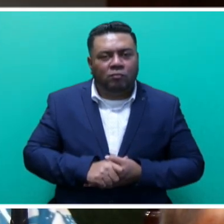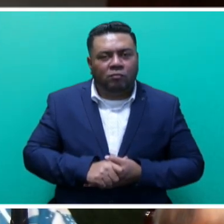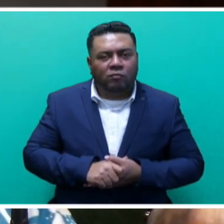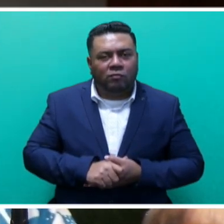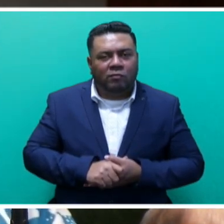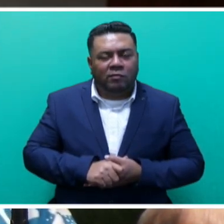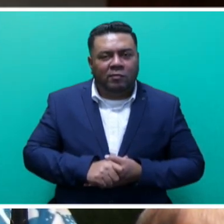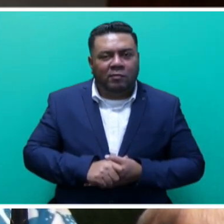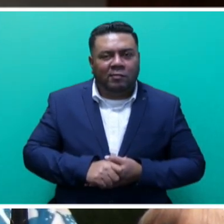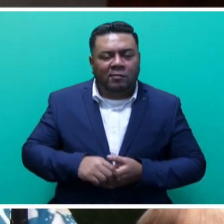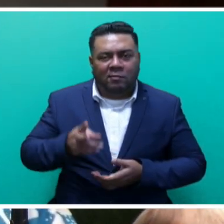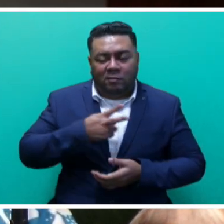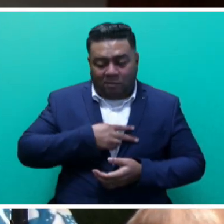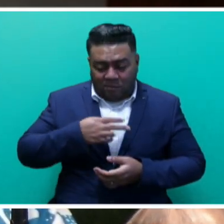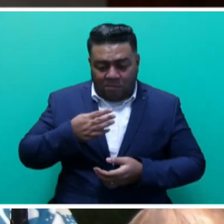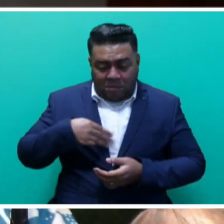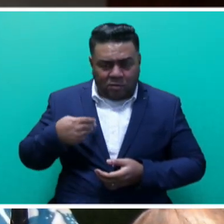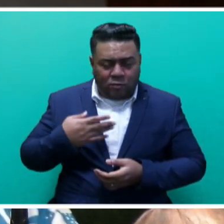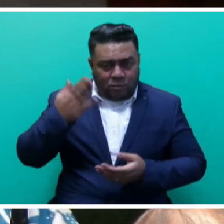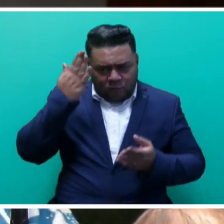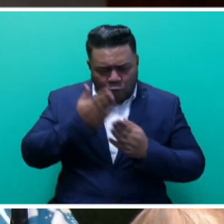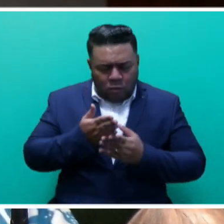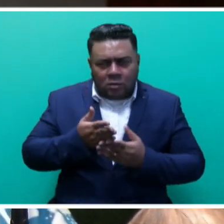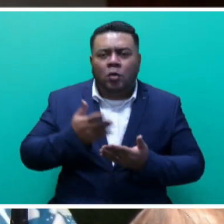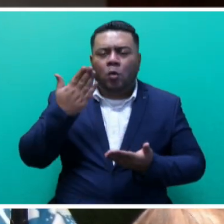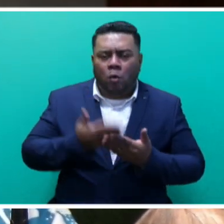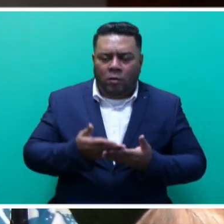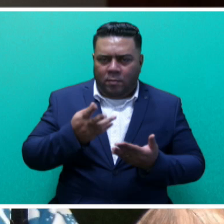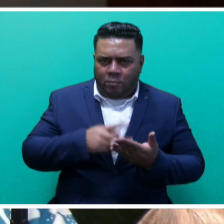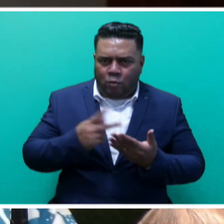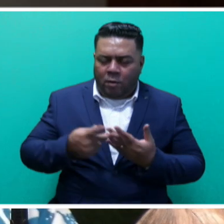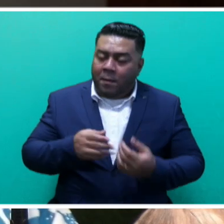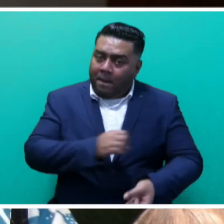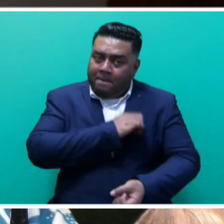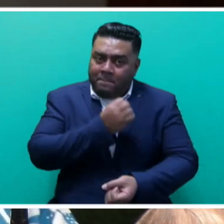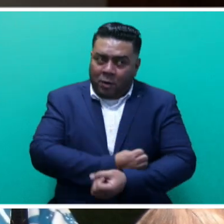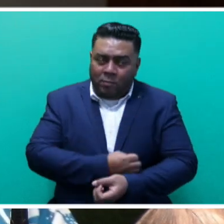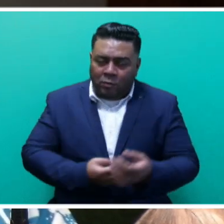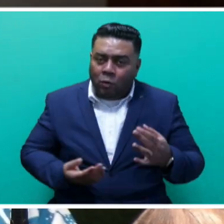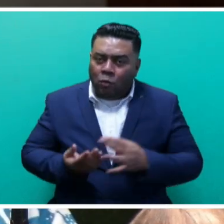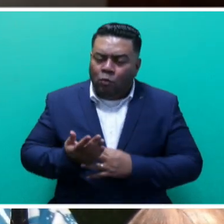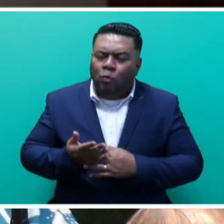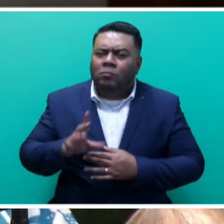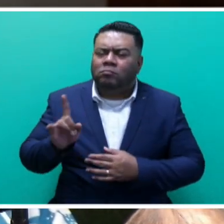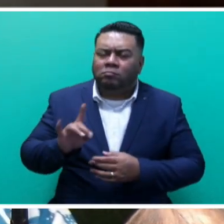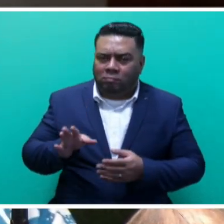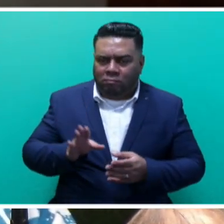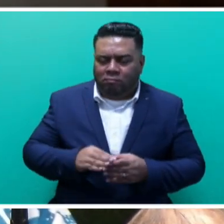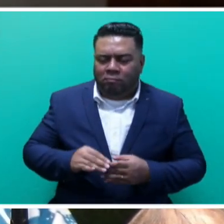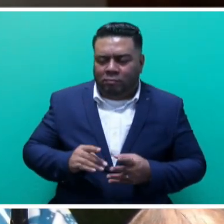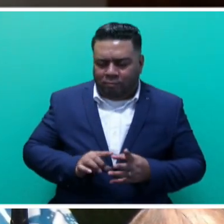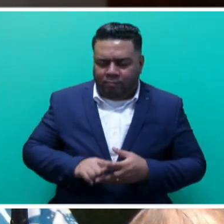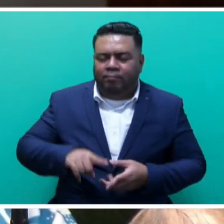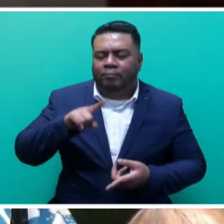So the ministry will be focusing on the following initiatives. Empowerment through increasing income levels.